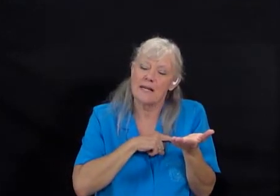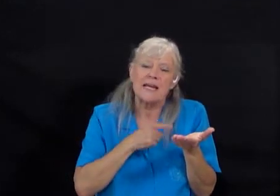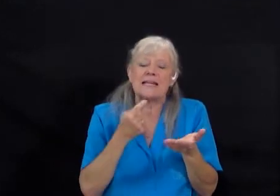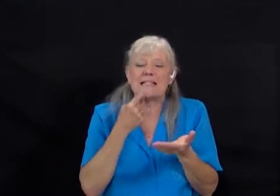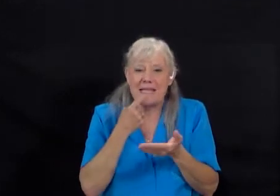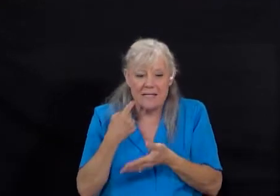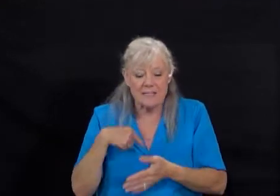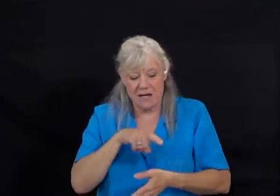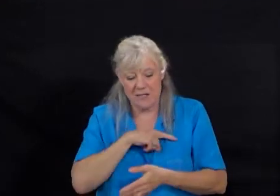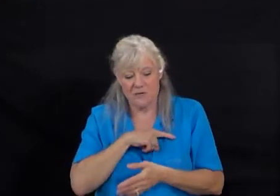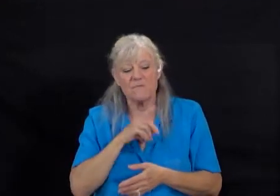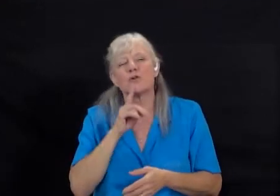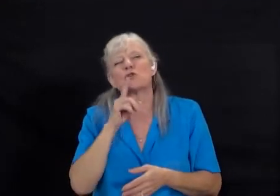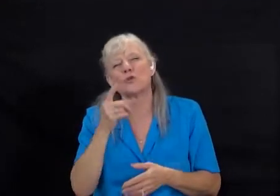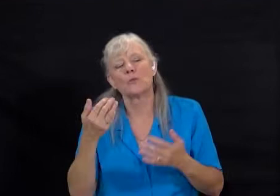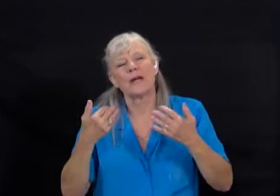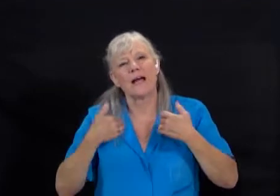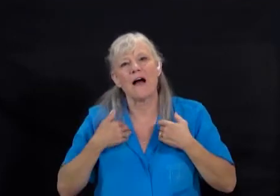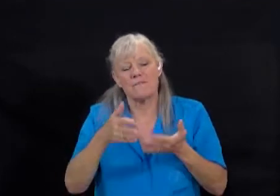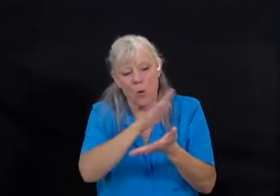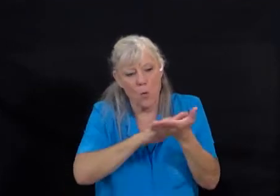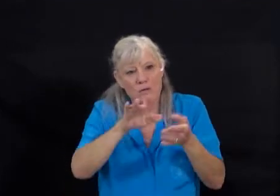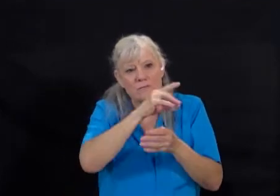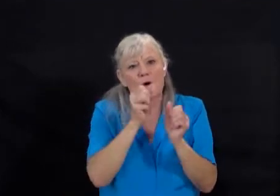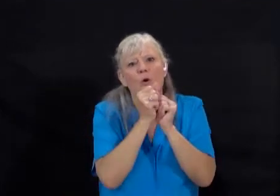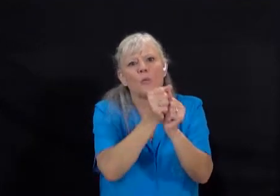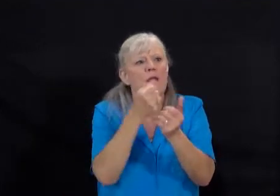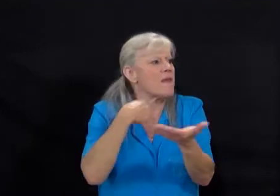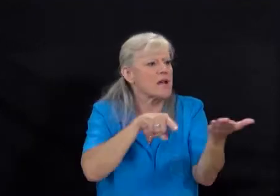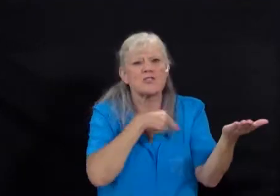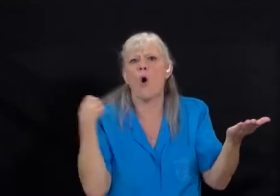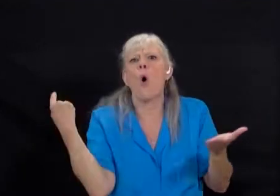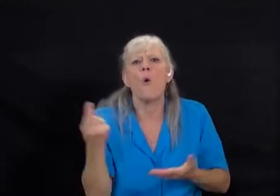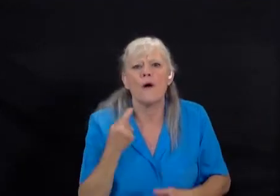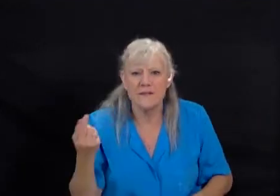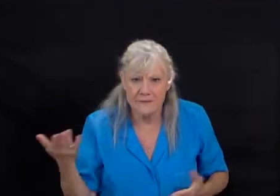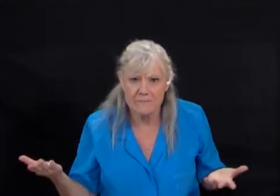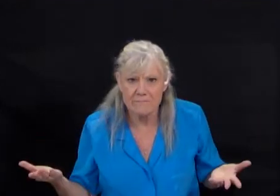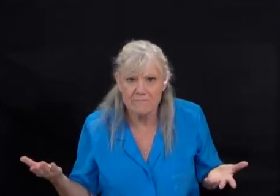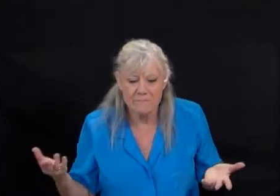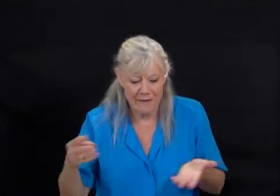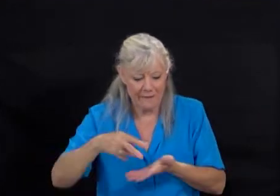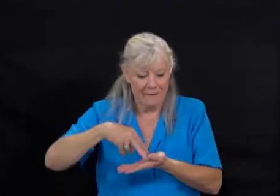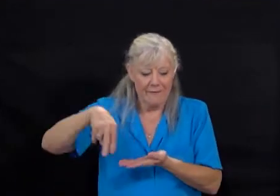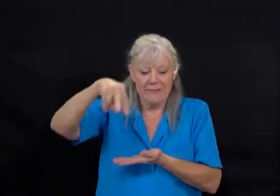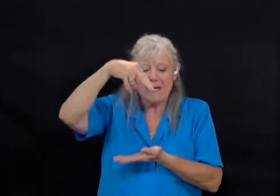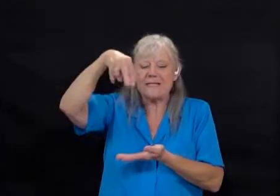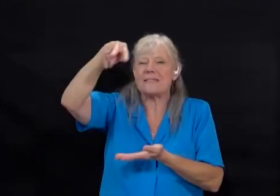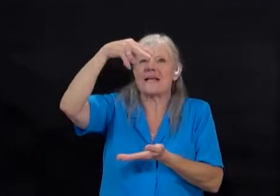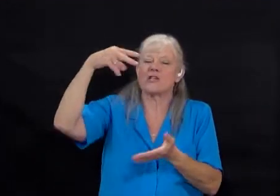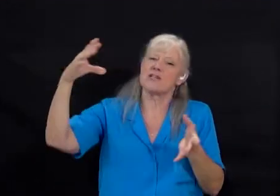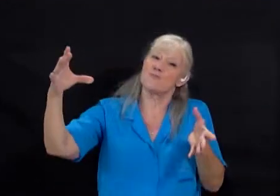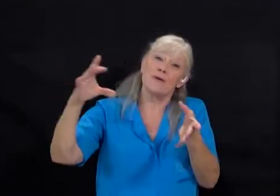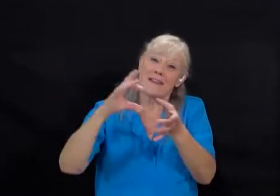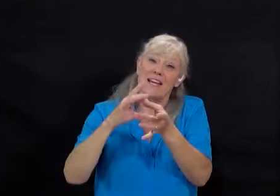permanent outpouring of the Holy Spirit. The Ascension is most closely related in